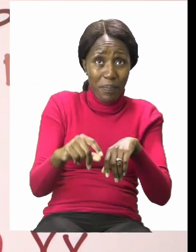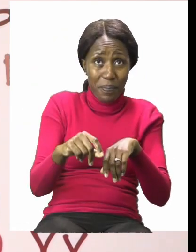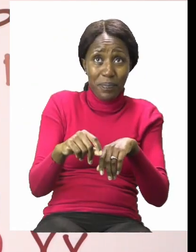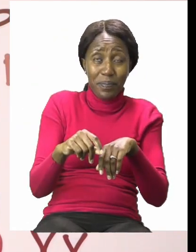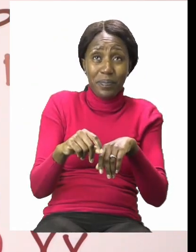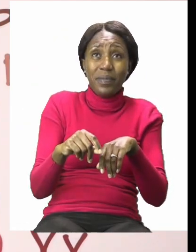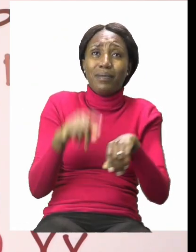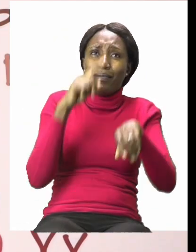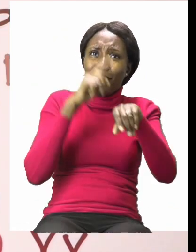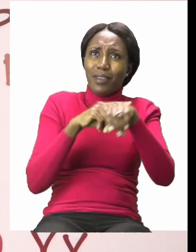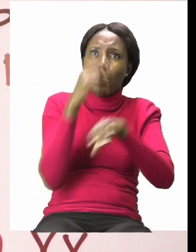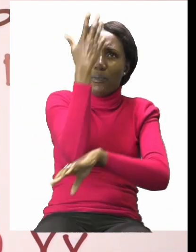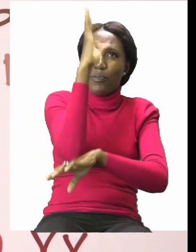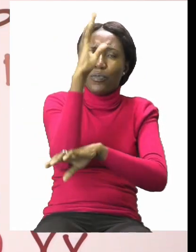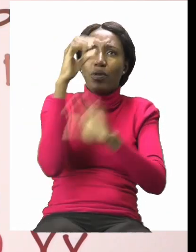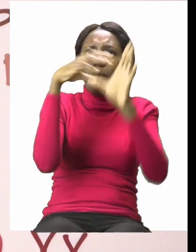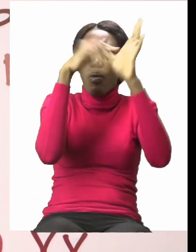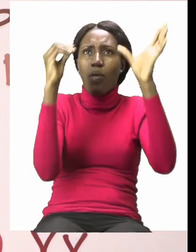autumn,